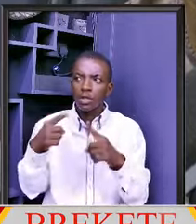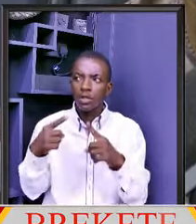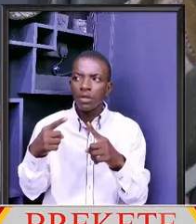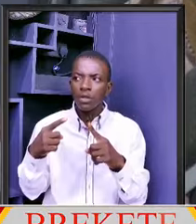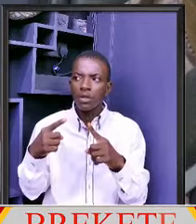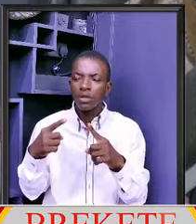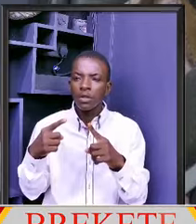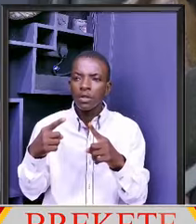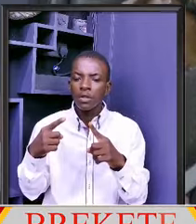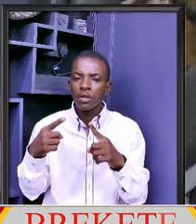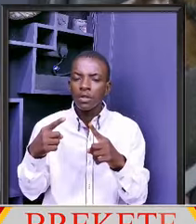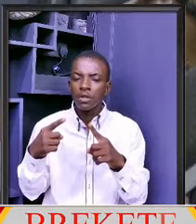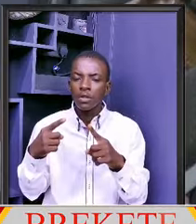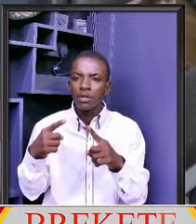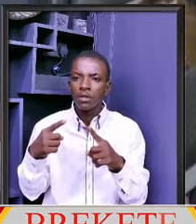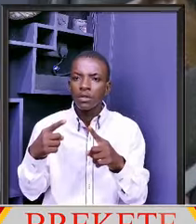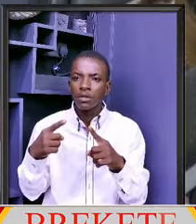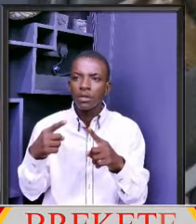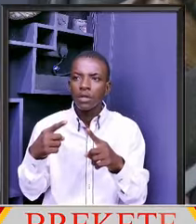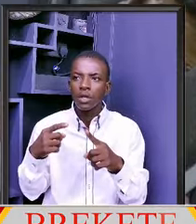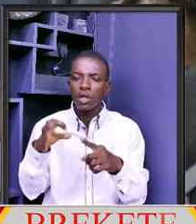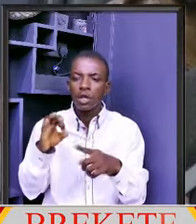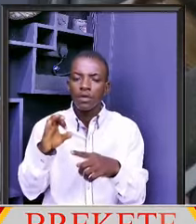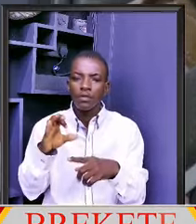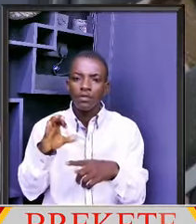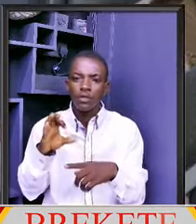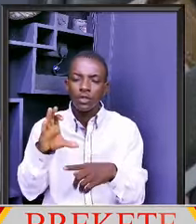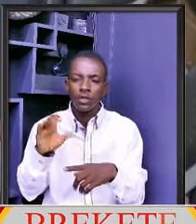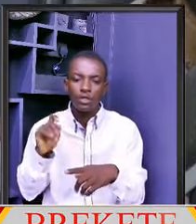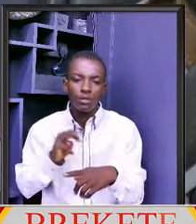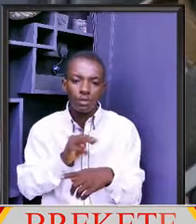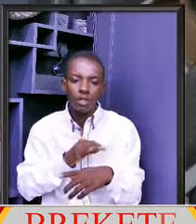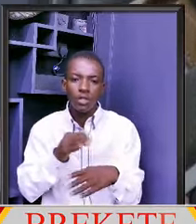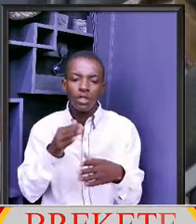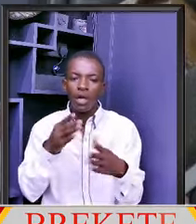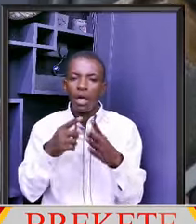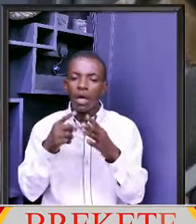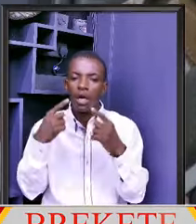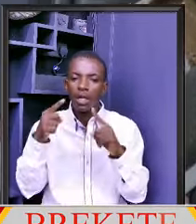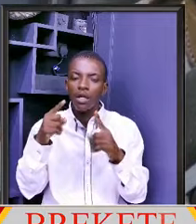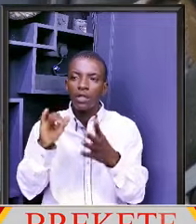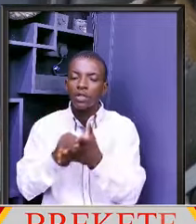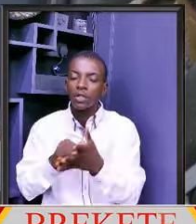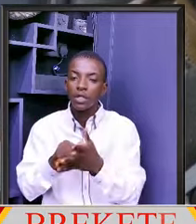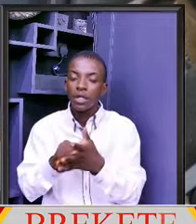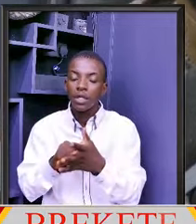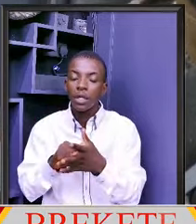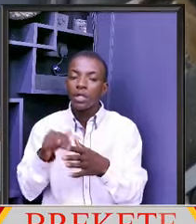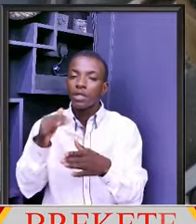should leave Abuja. Hey! And he looked at my face and said,